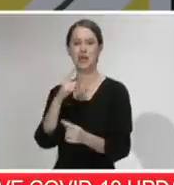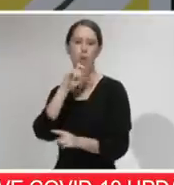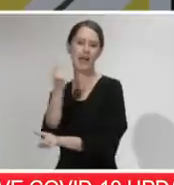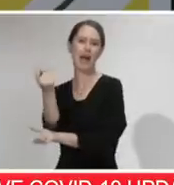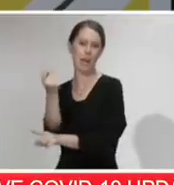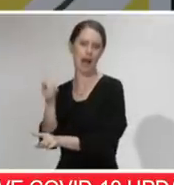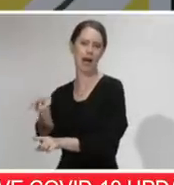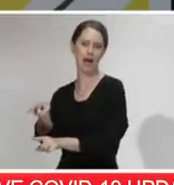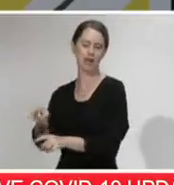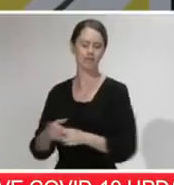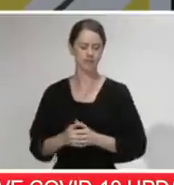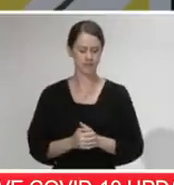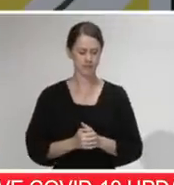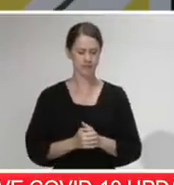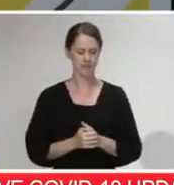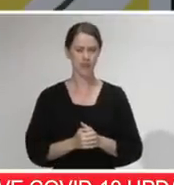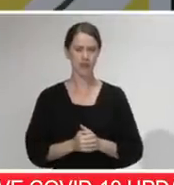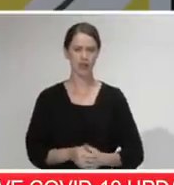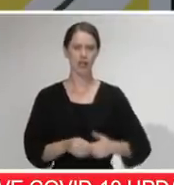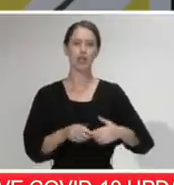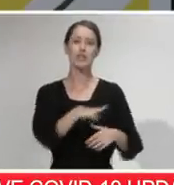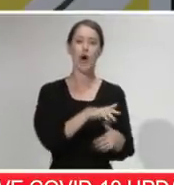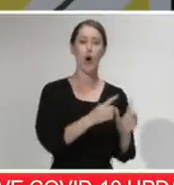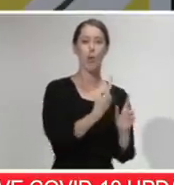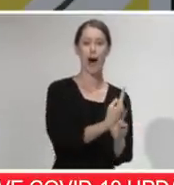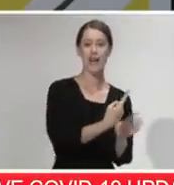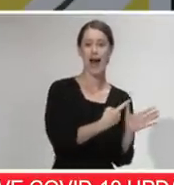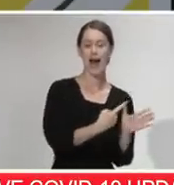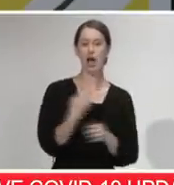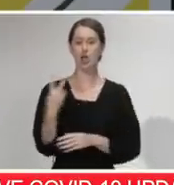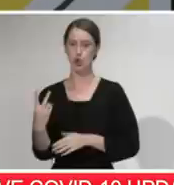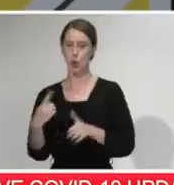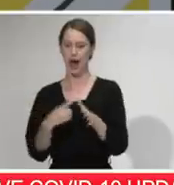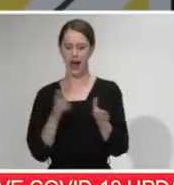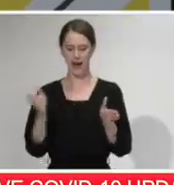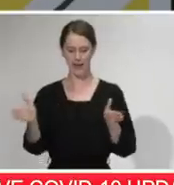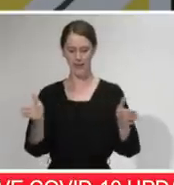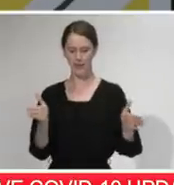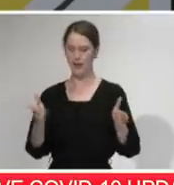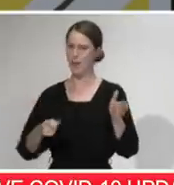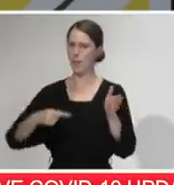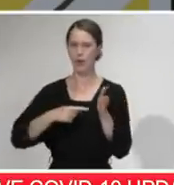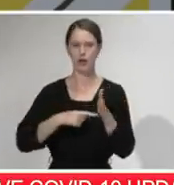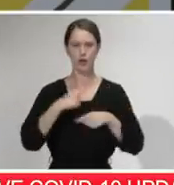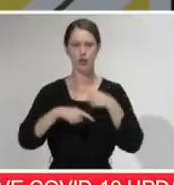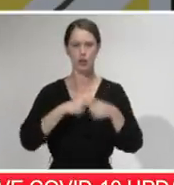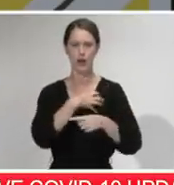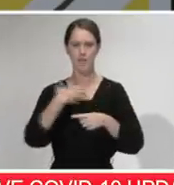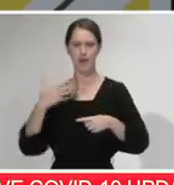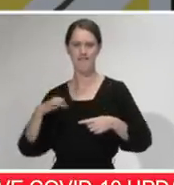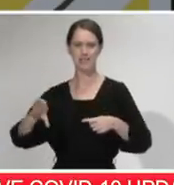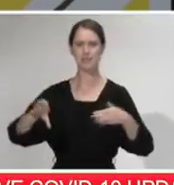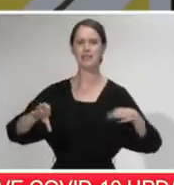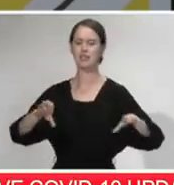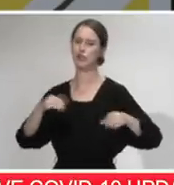doing. As you can see in the two scenarios 1A and 2A, how important it is for this continued investment to protect